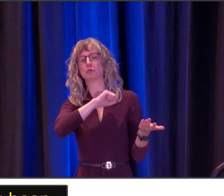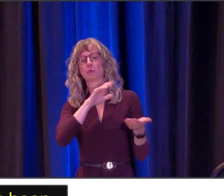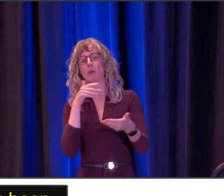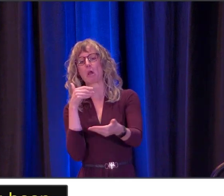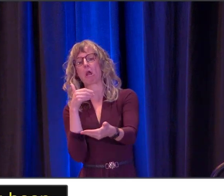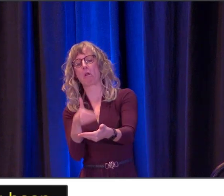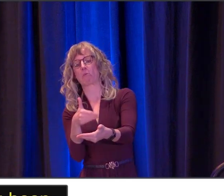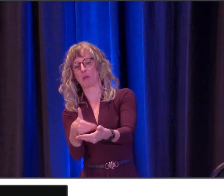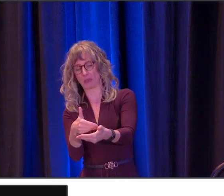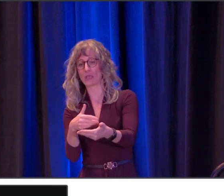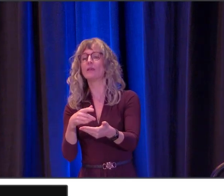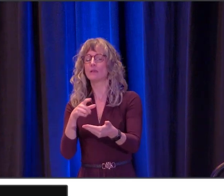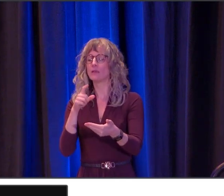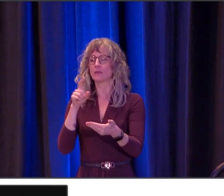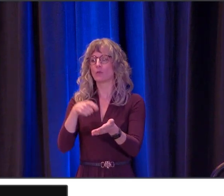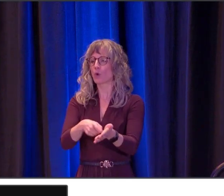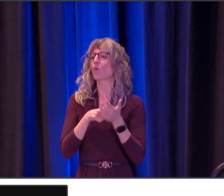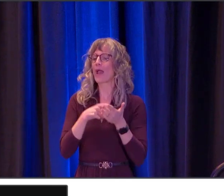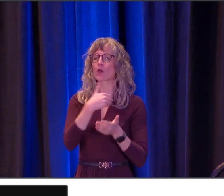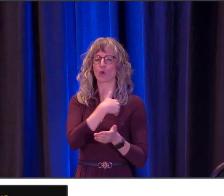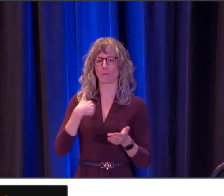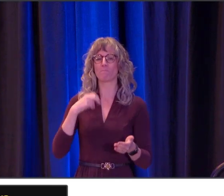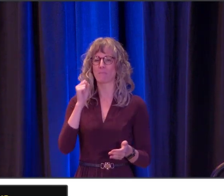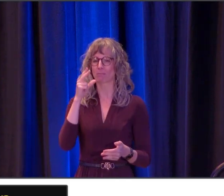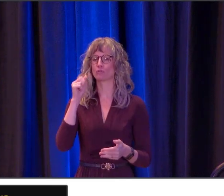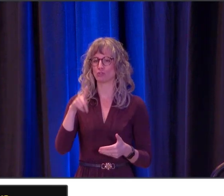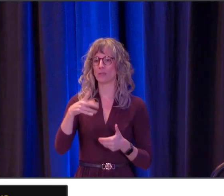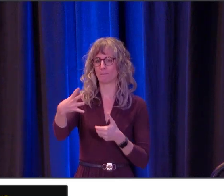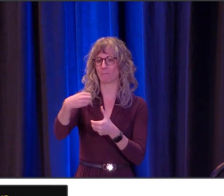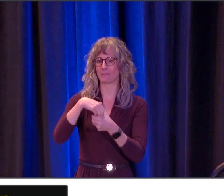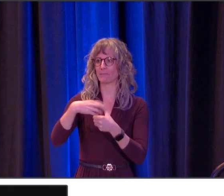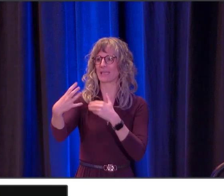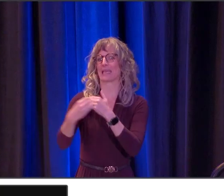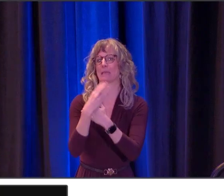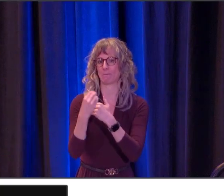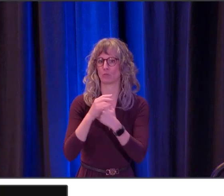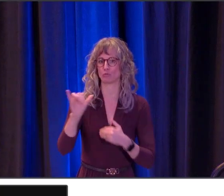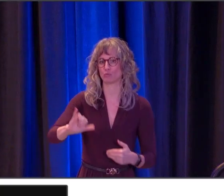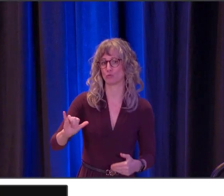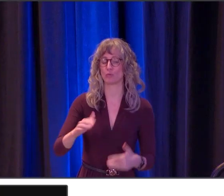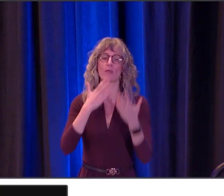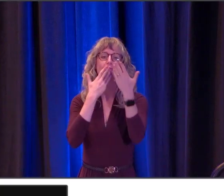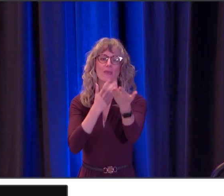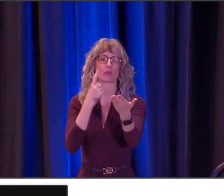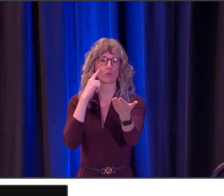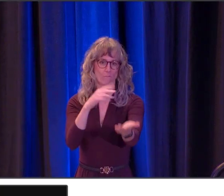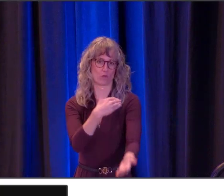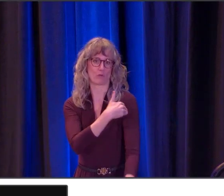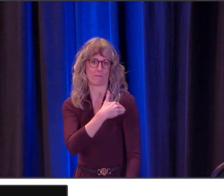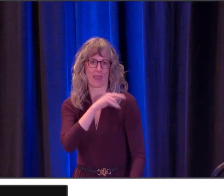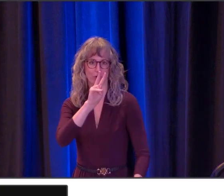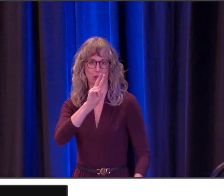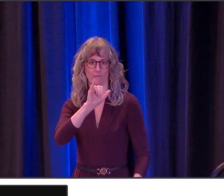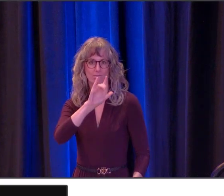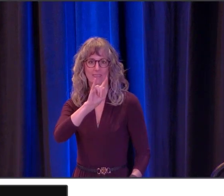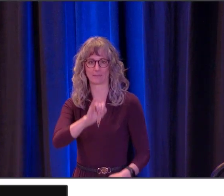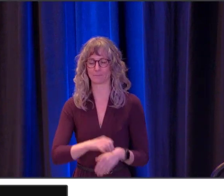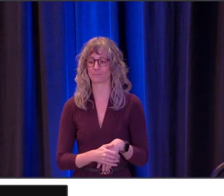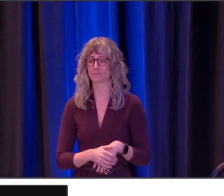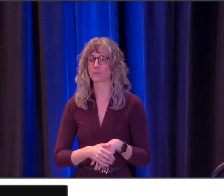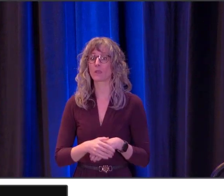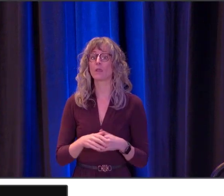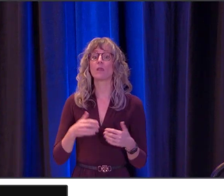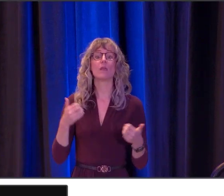involves membership input as well. Thanks for the reminder, Vicki. Appreciate it. All right, so we're going to move along then. Any